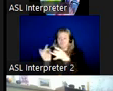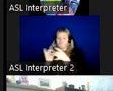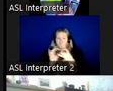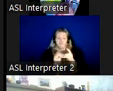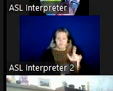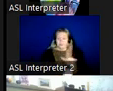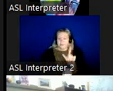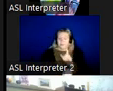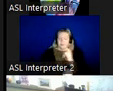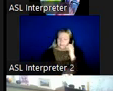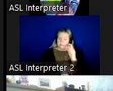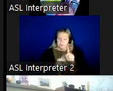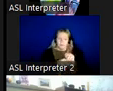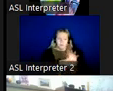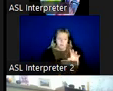The more things